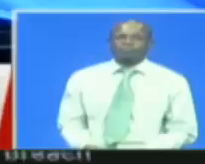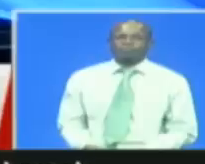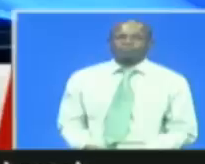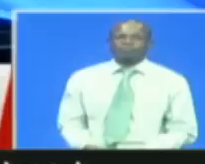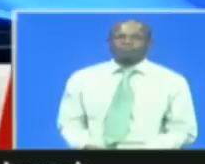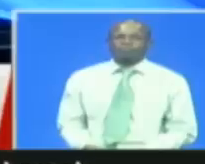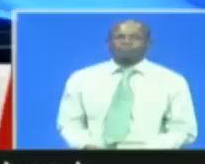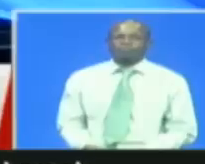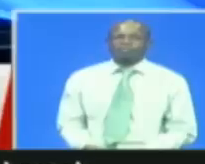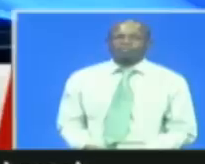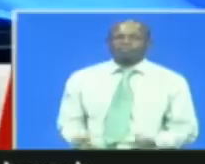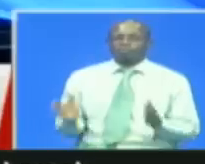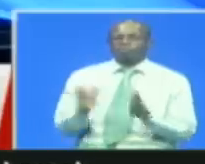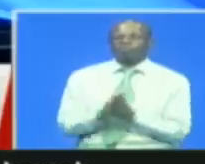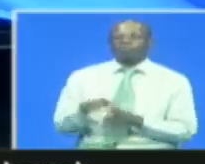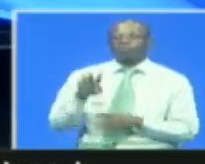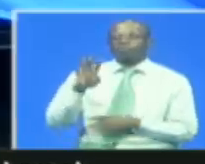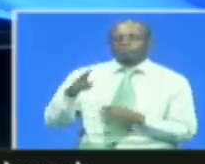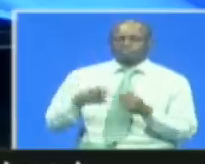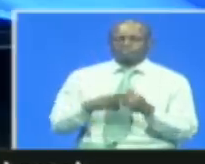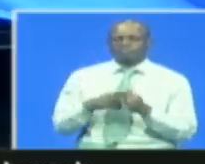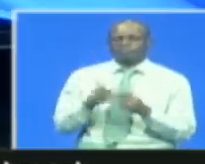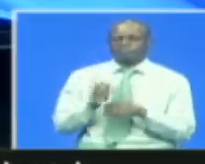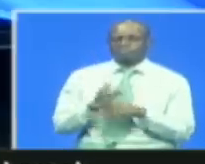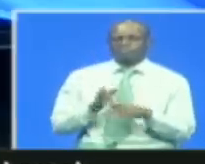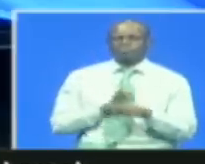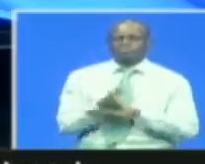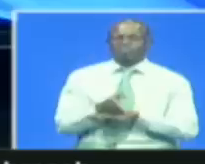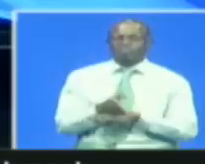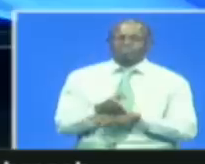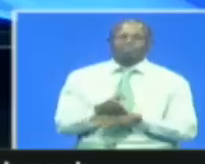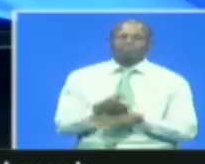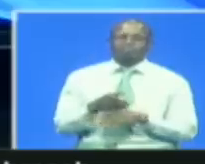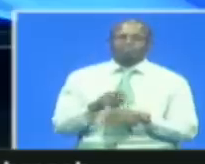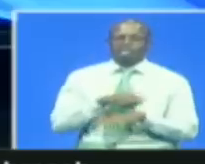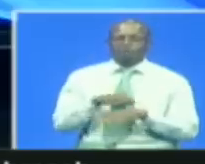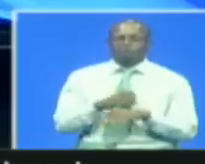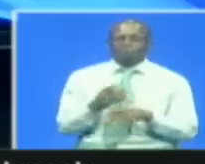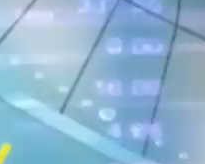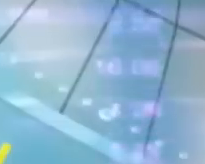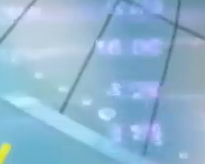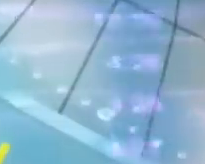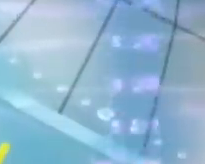With 47 minutes past the hour, we end business news now, but we'll be continuing with more after the break.